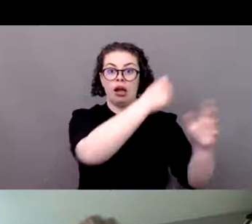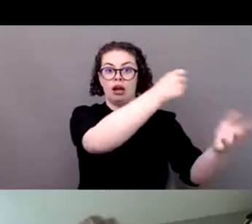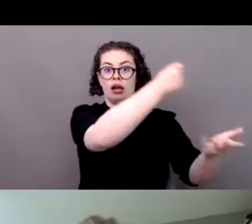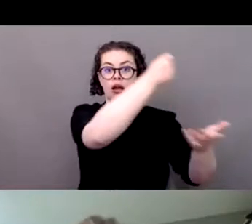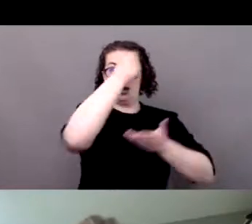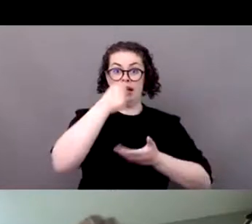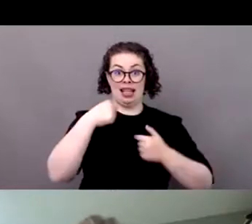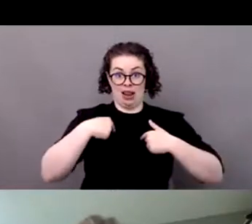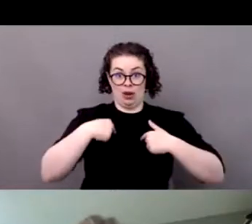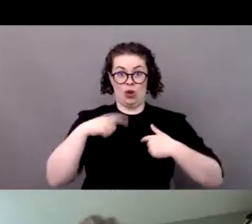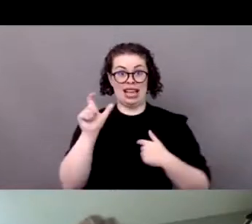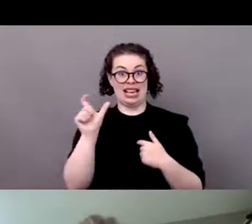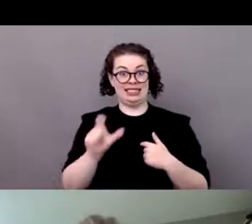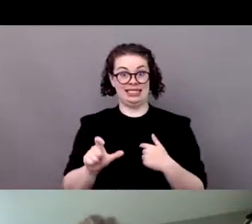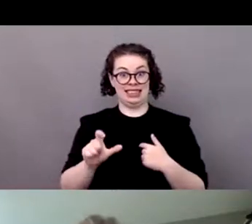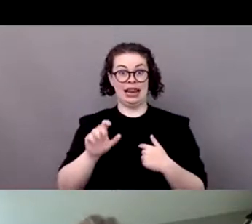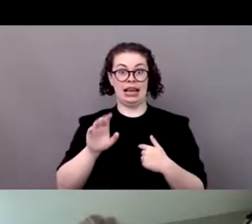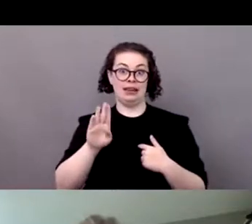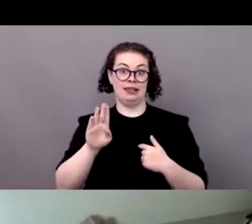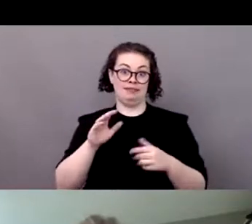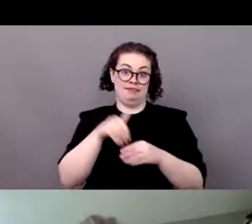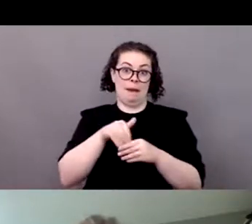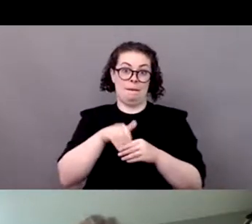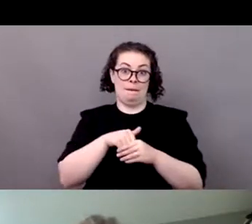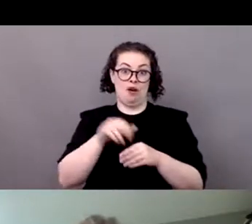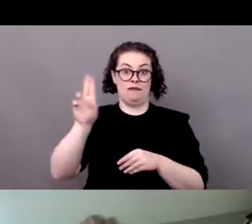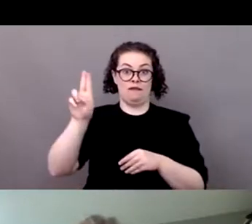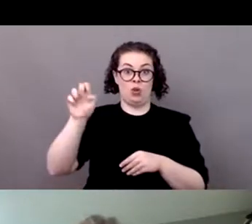beginning we work on, for example, of just exchange